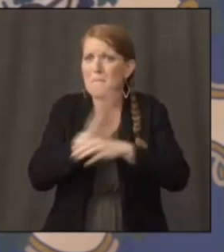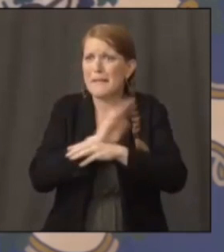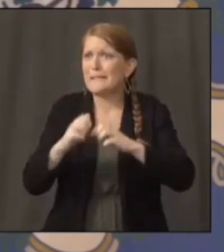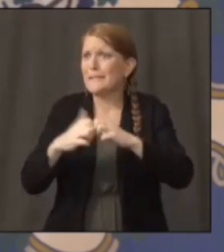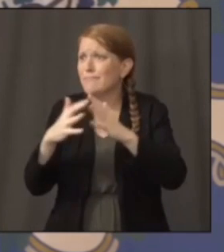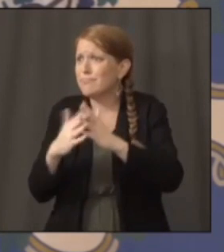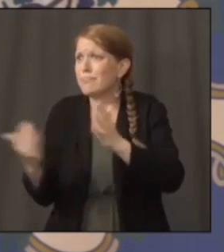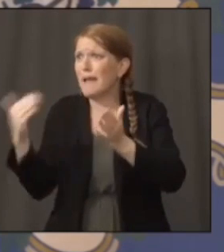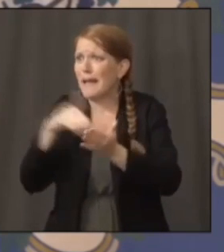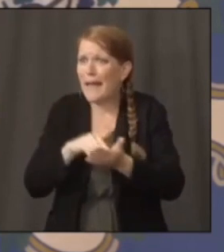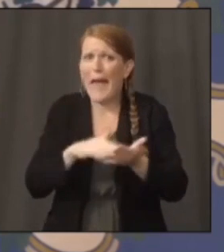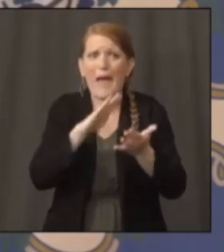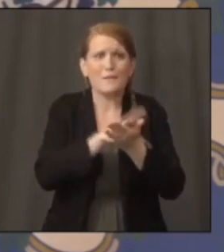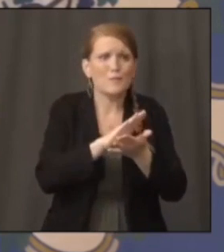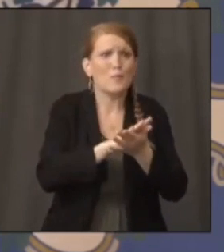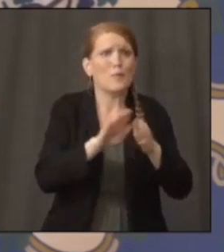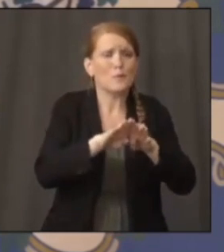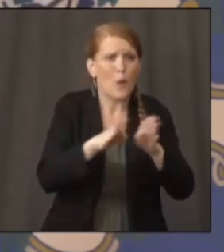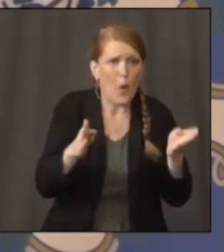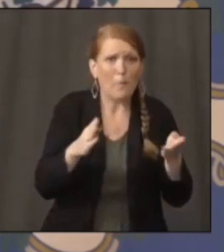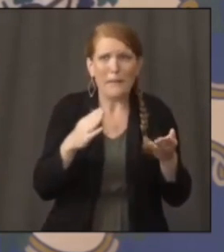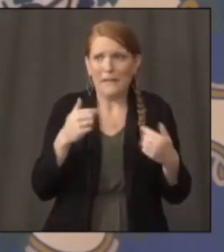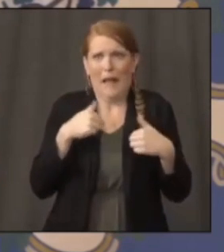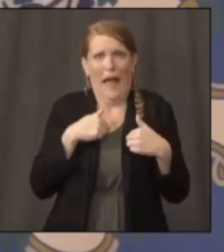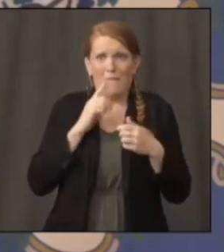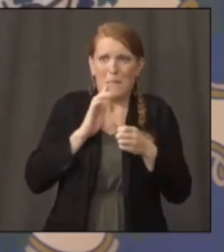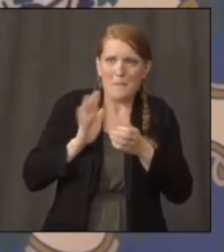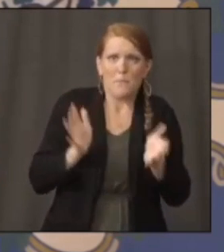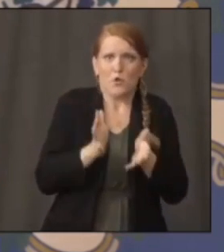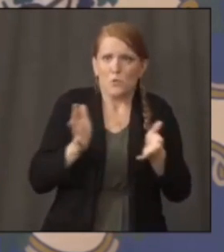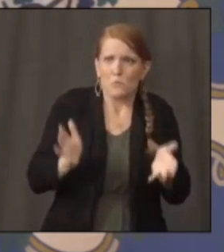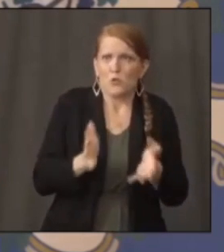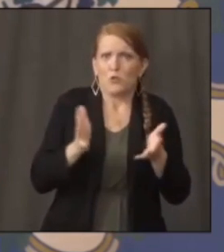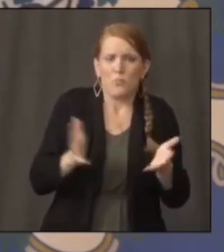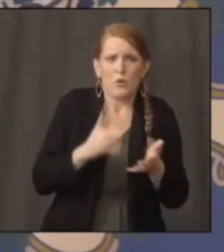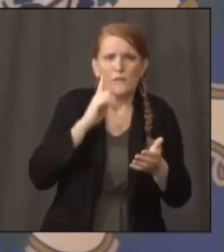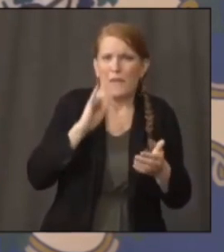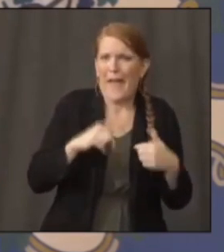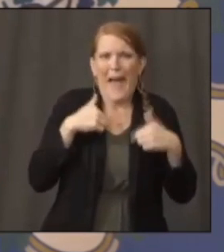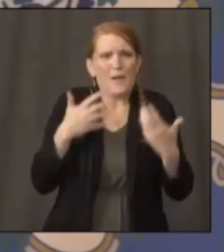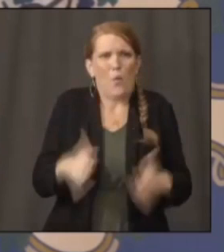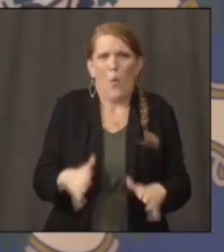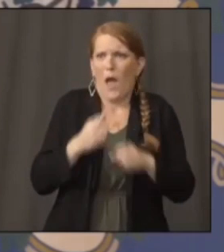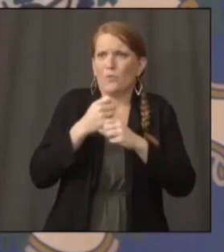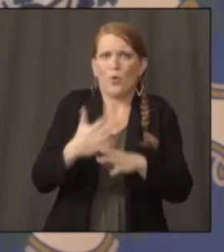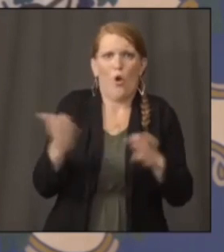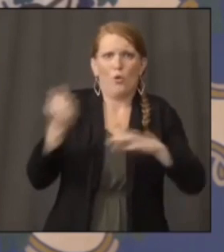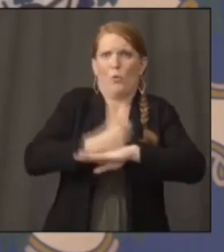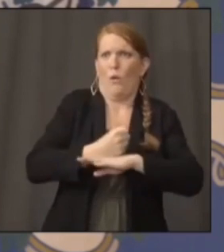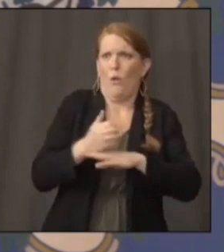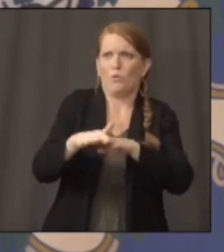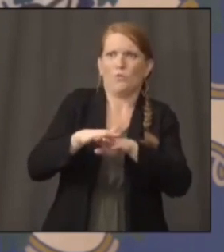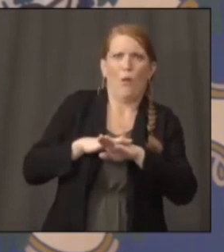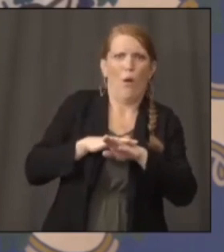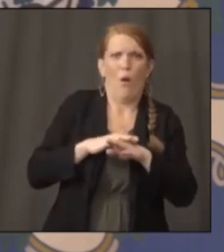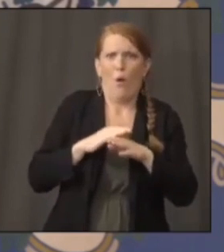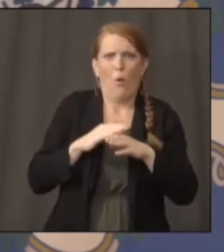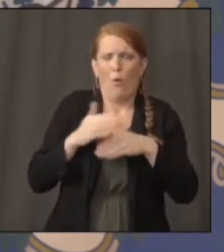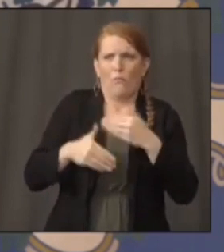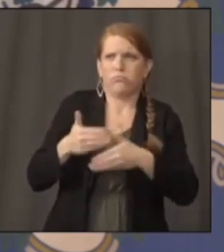school safely. I'm pushing a little bit there on that front, so I'm not the guy slowing it down. But I do think it's better